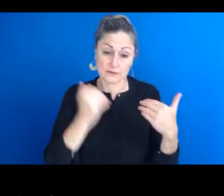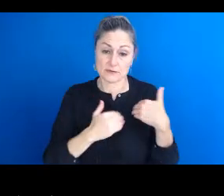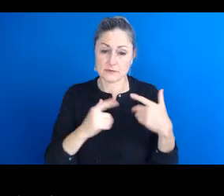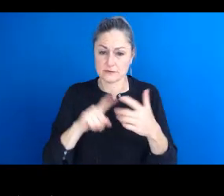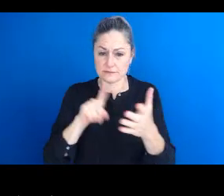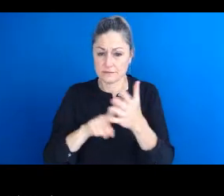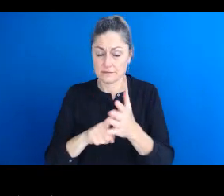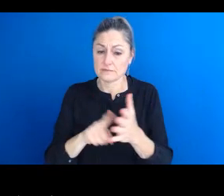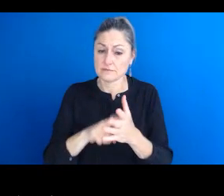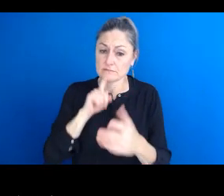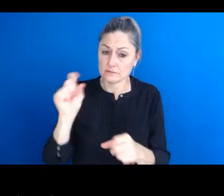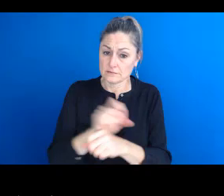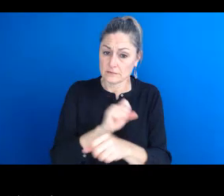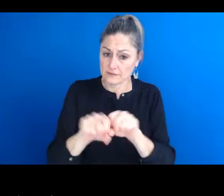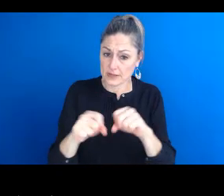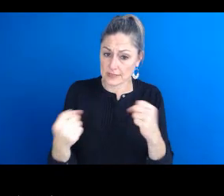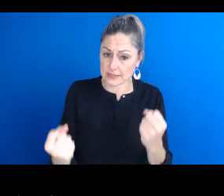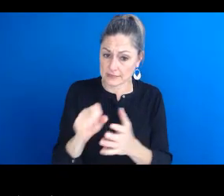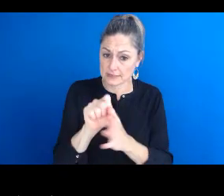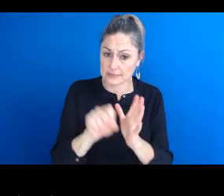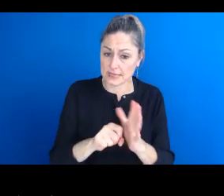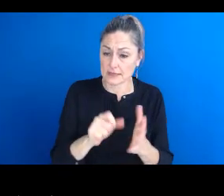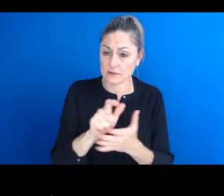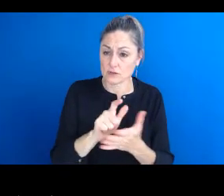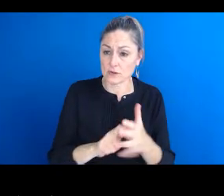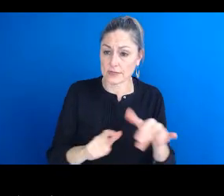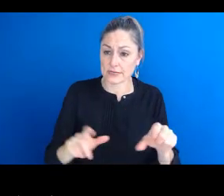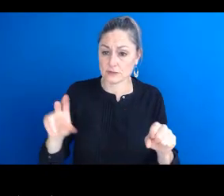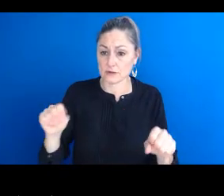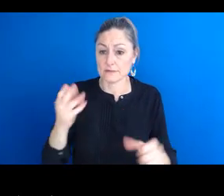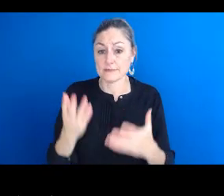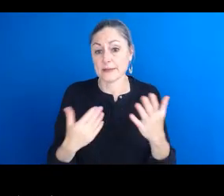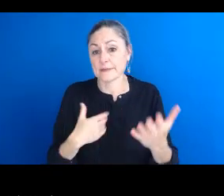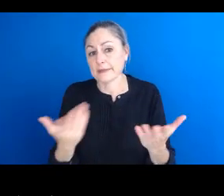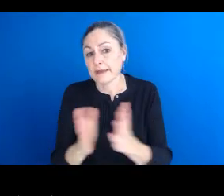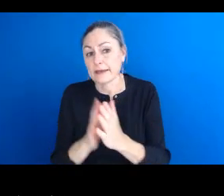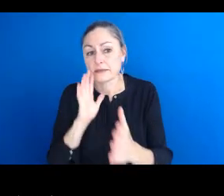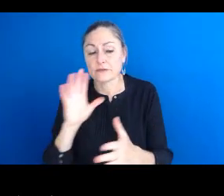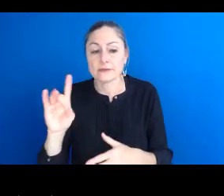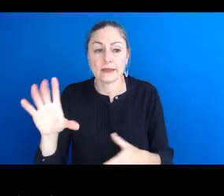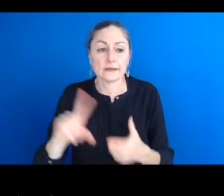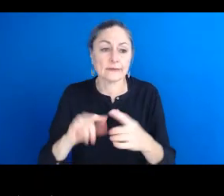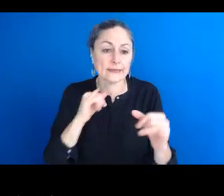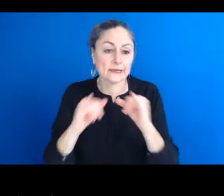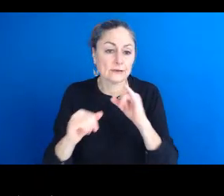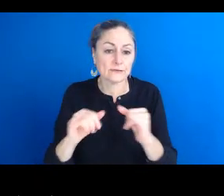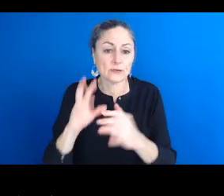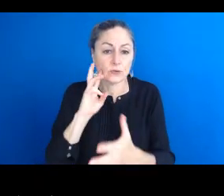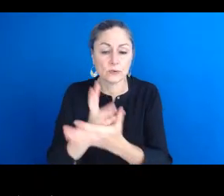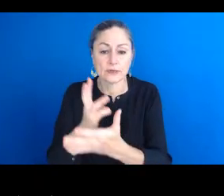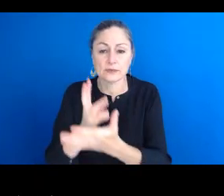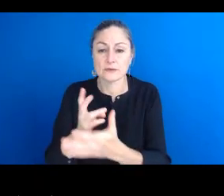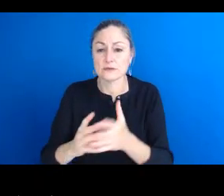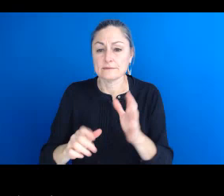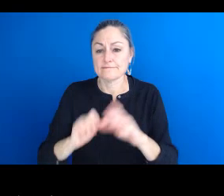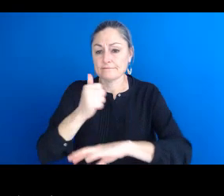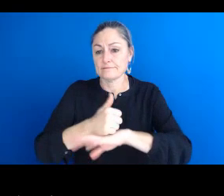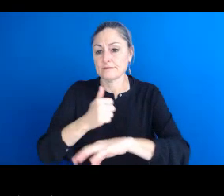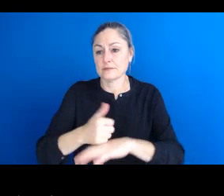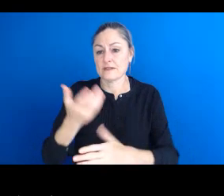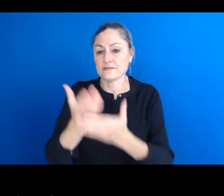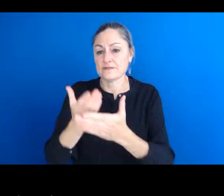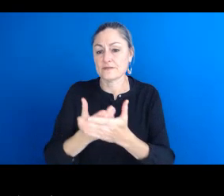violation of our state law. And they may do this by asking for documents, interviewing witnesses, or holding a fact-finding hearing, finding other